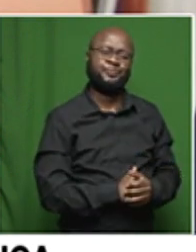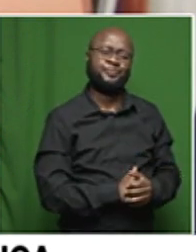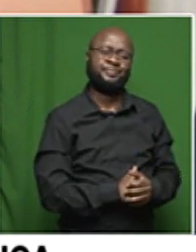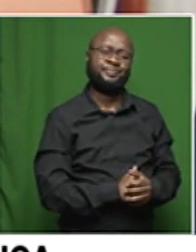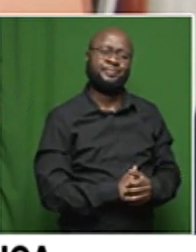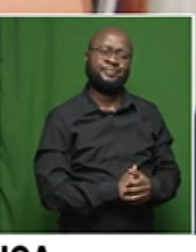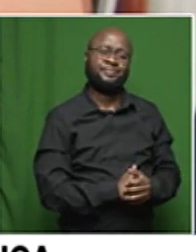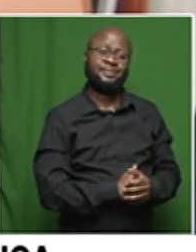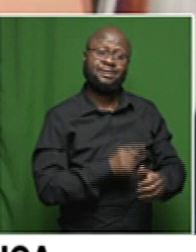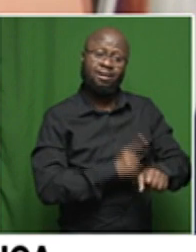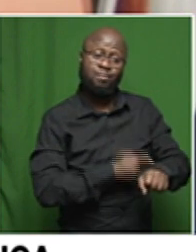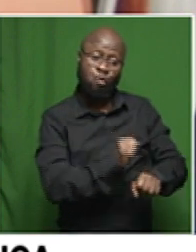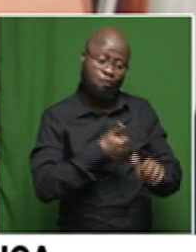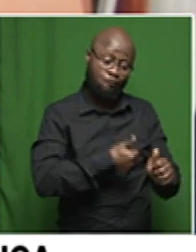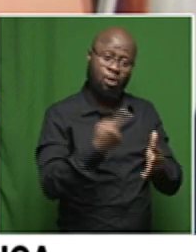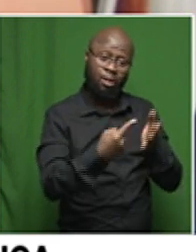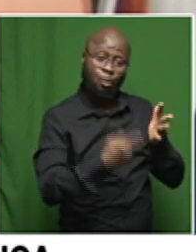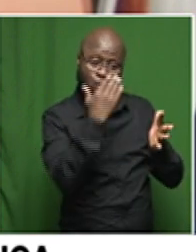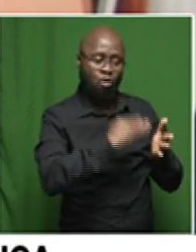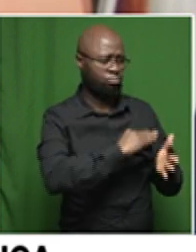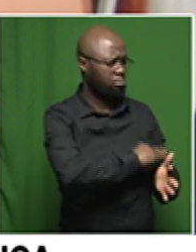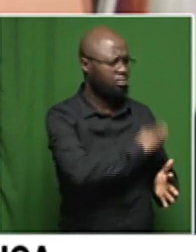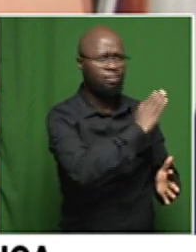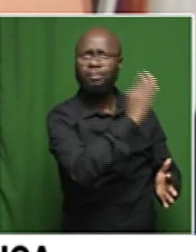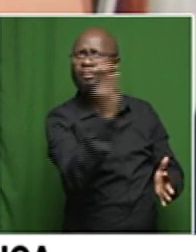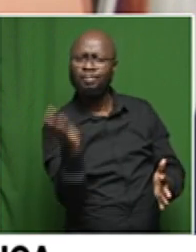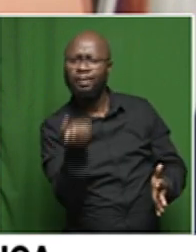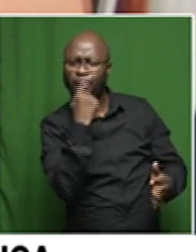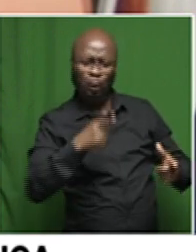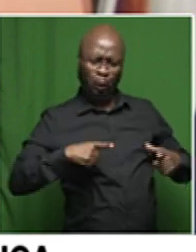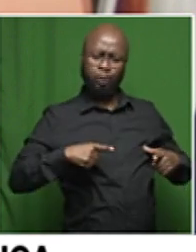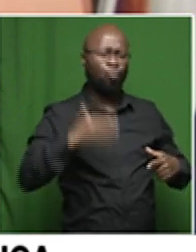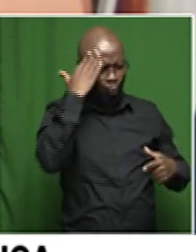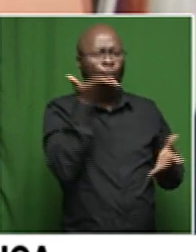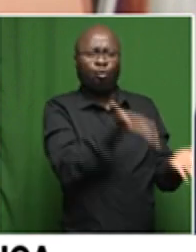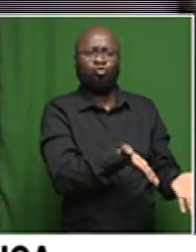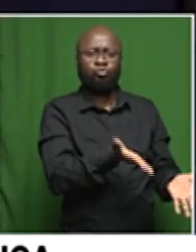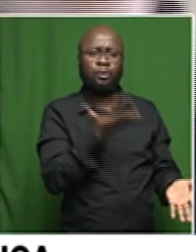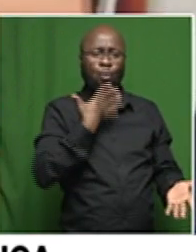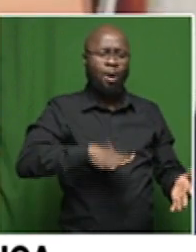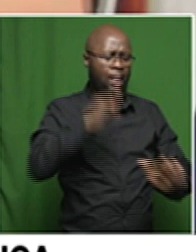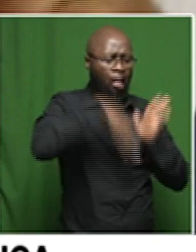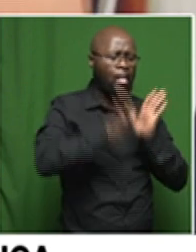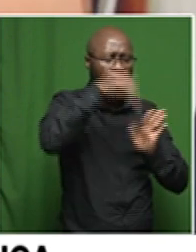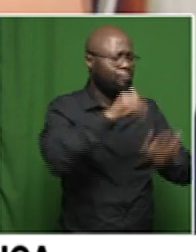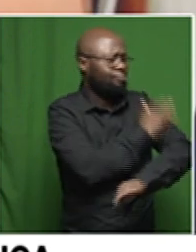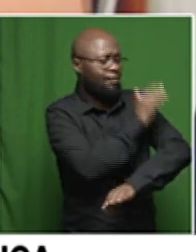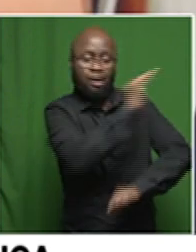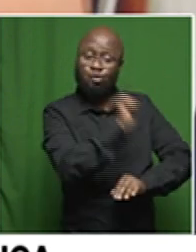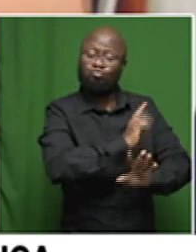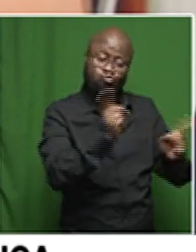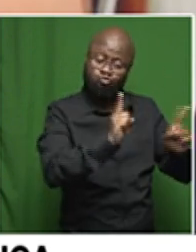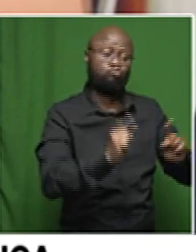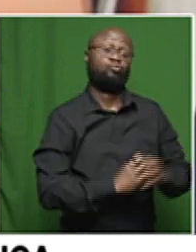they are prescribed to be taken at. So that is what I would, because we don't want swings of blood pressure. You know, when it goes